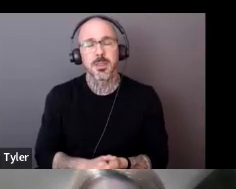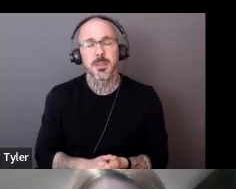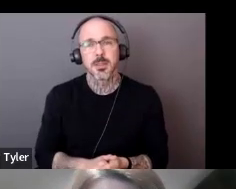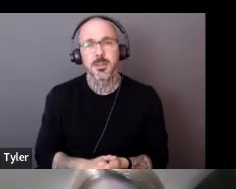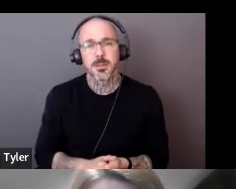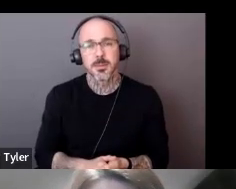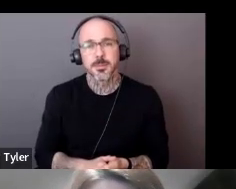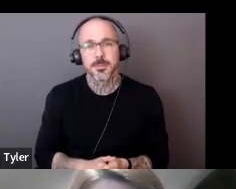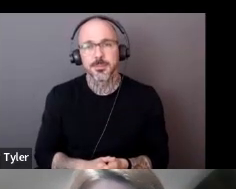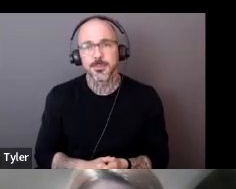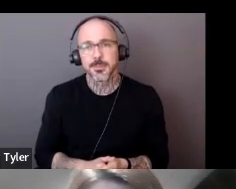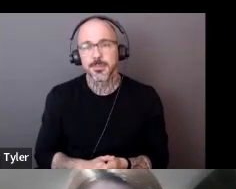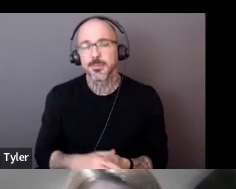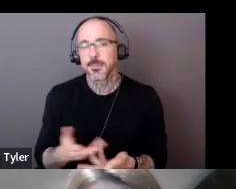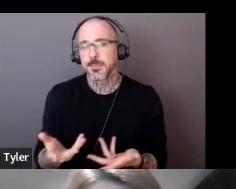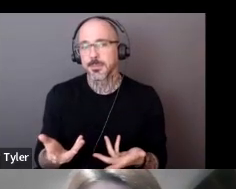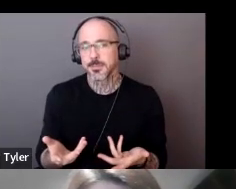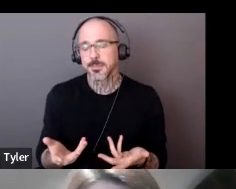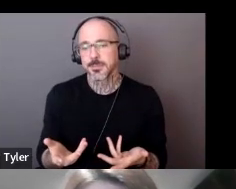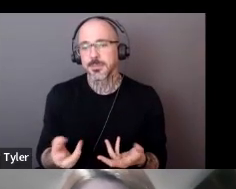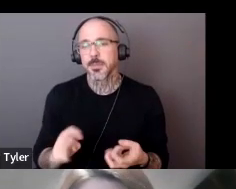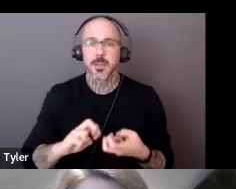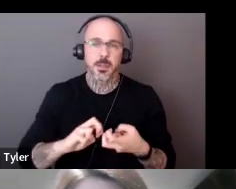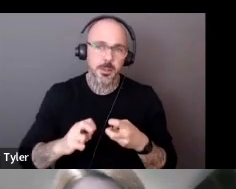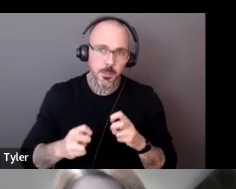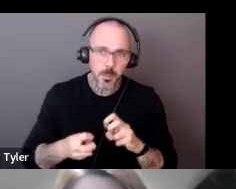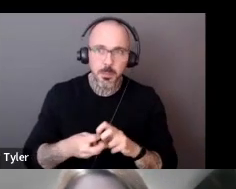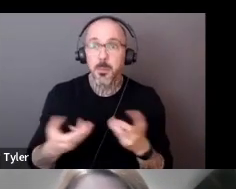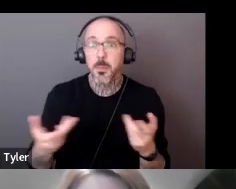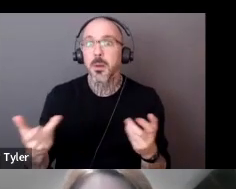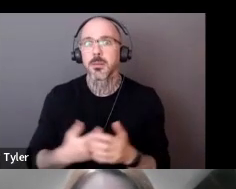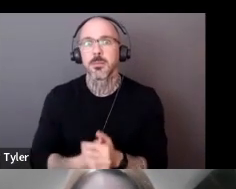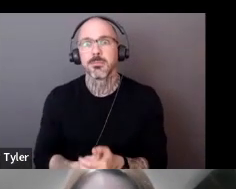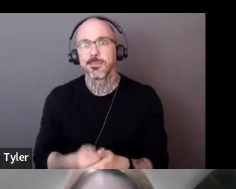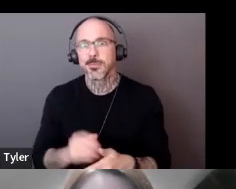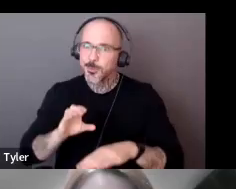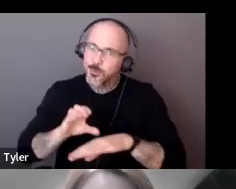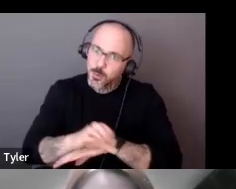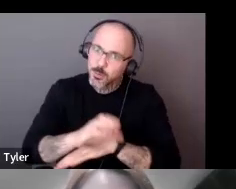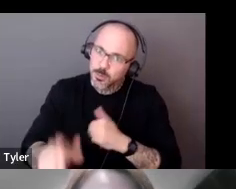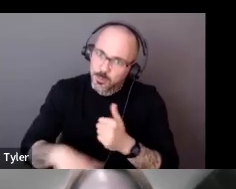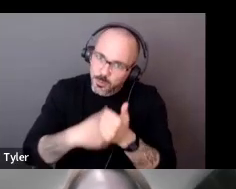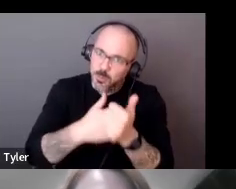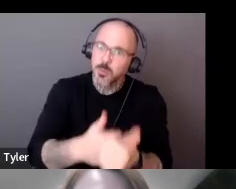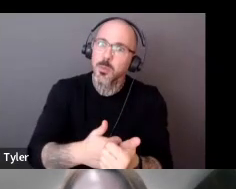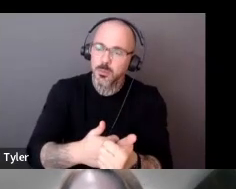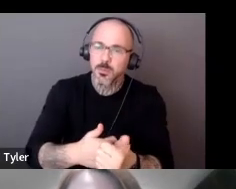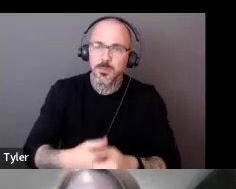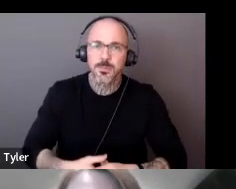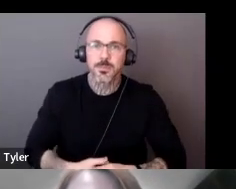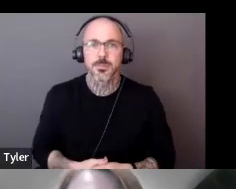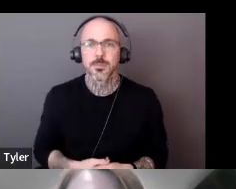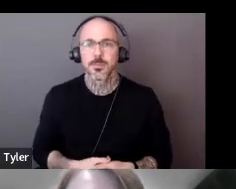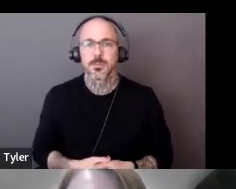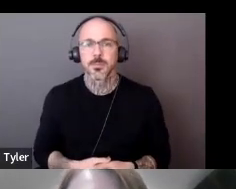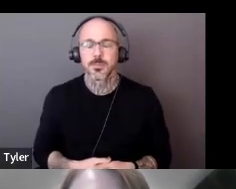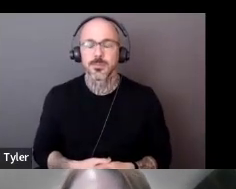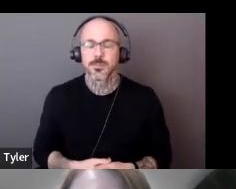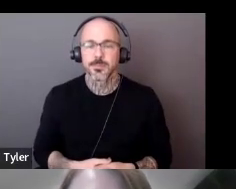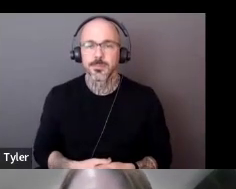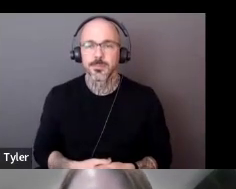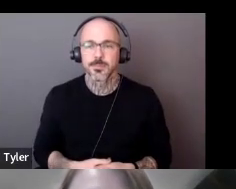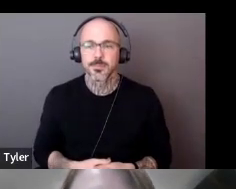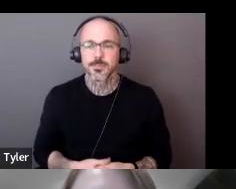blip or problem with the enforcement. And then we had, thankfully,